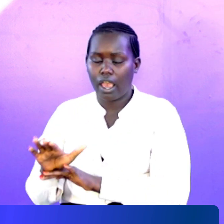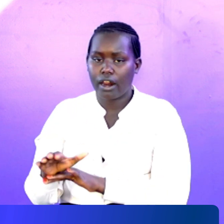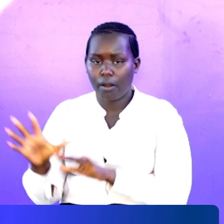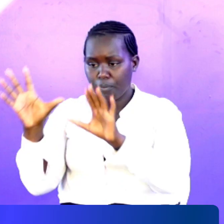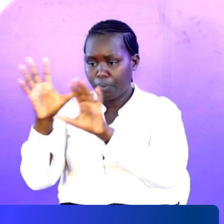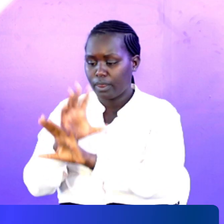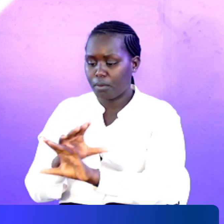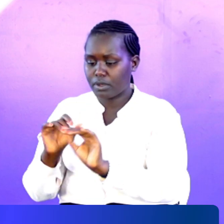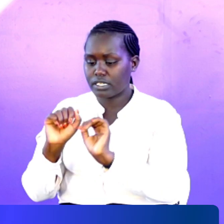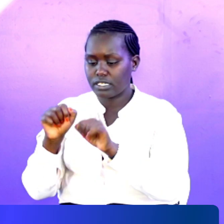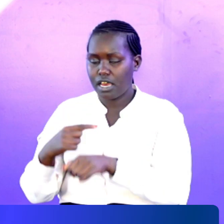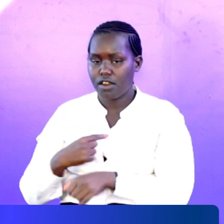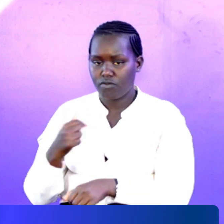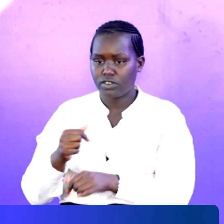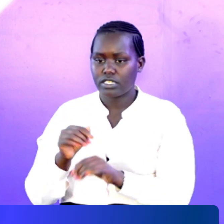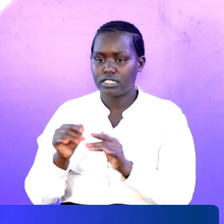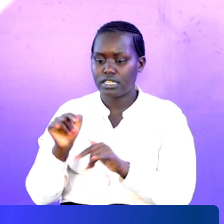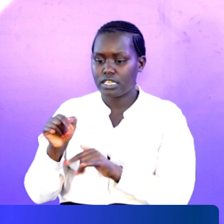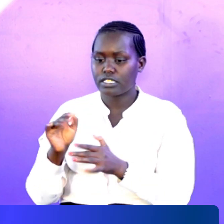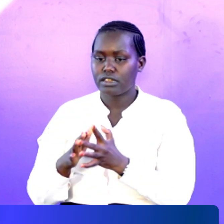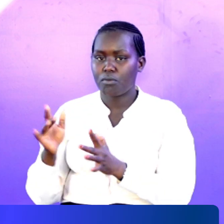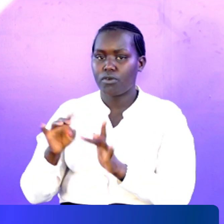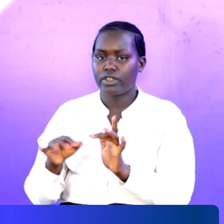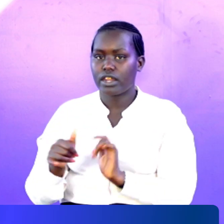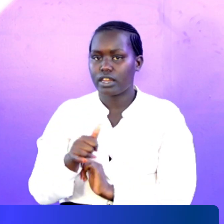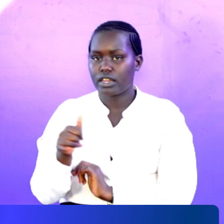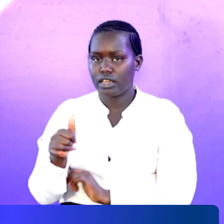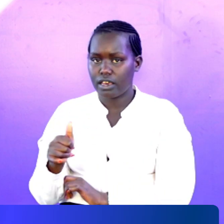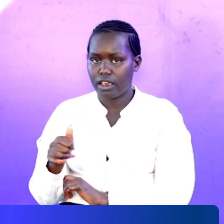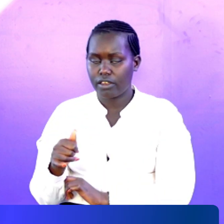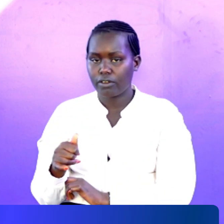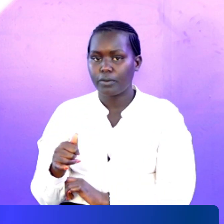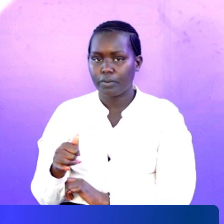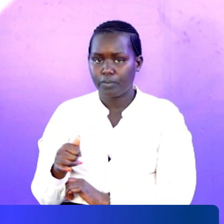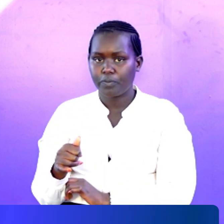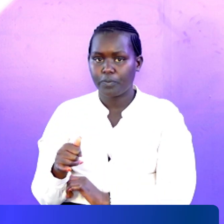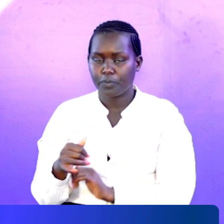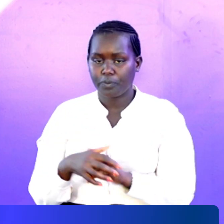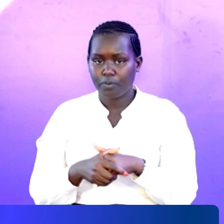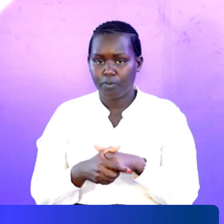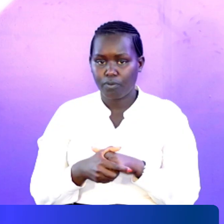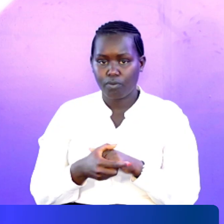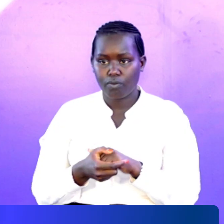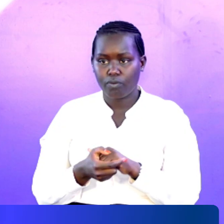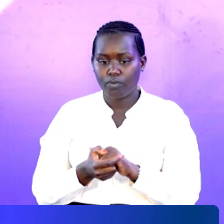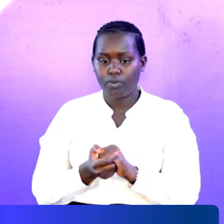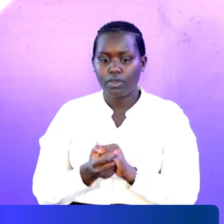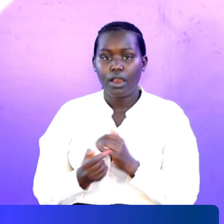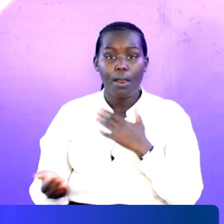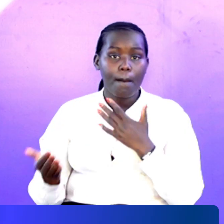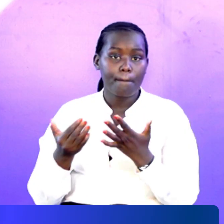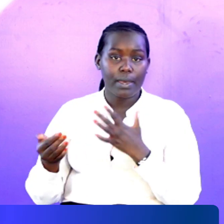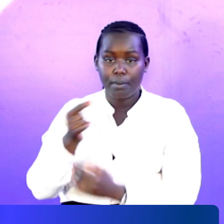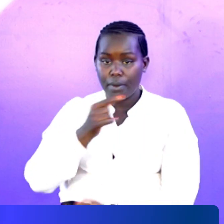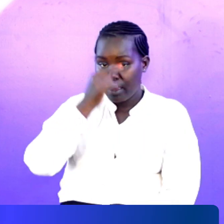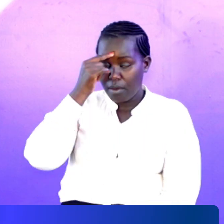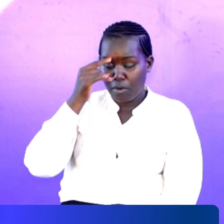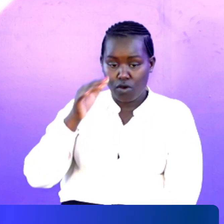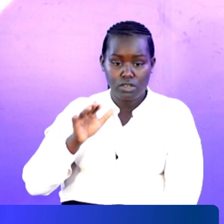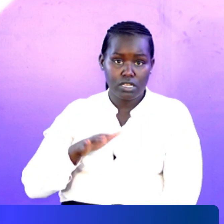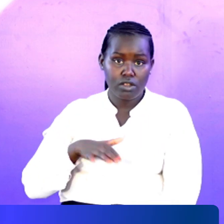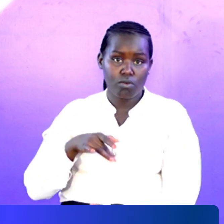county more than the other one, isn't it? Yeah. Like now we are being told the president, the best lover in the country is Homa Bay, isn't it? Maybe because the woman rep is